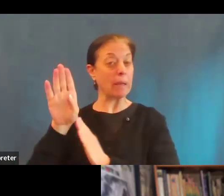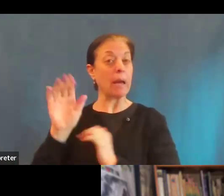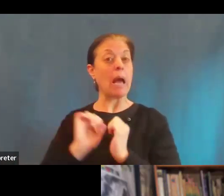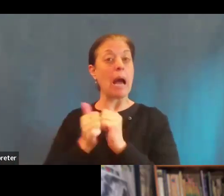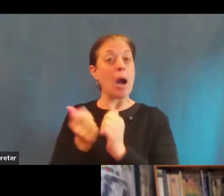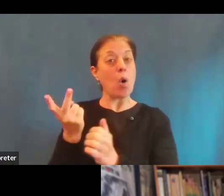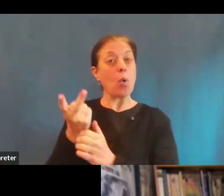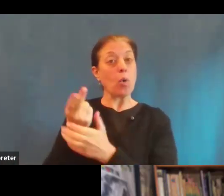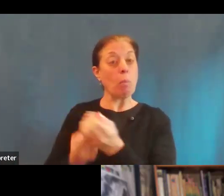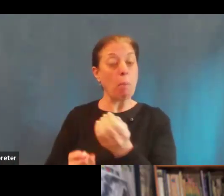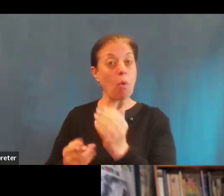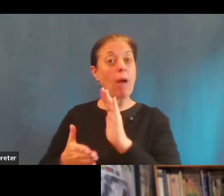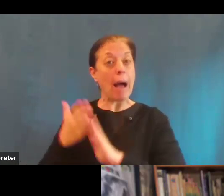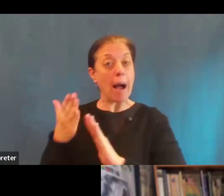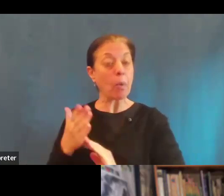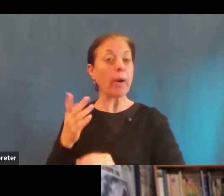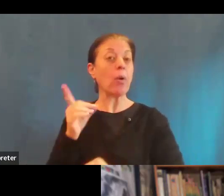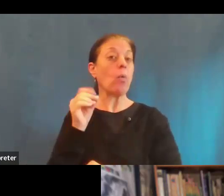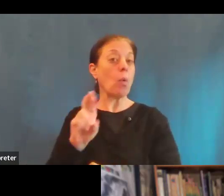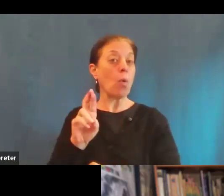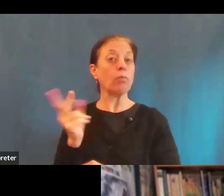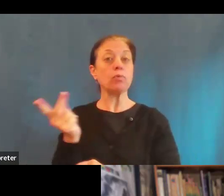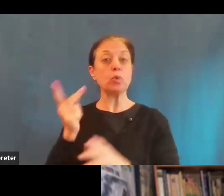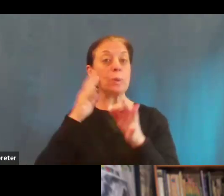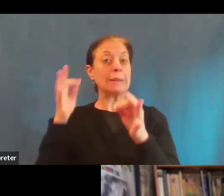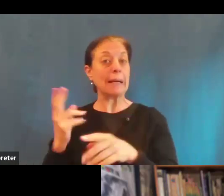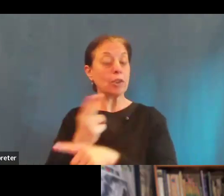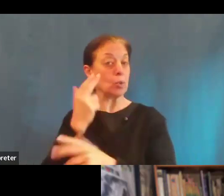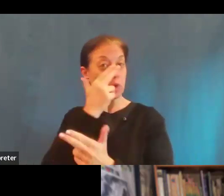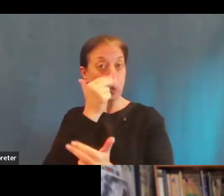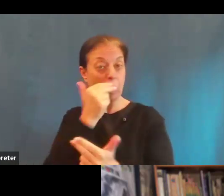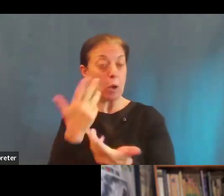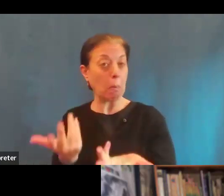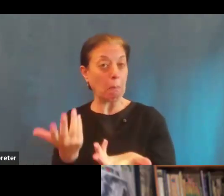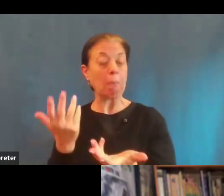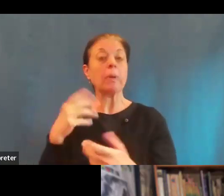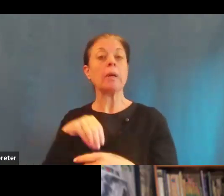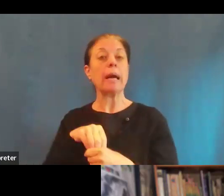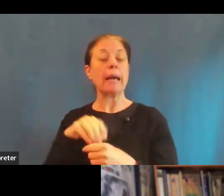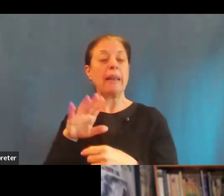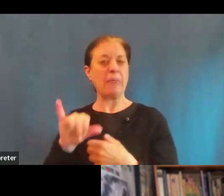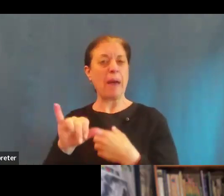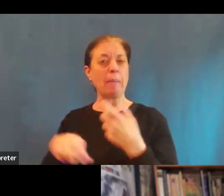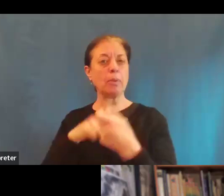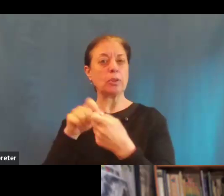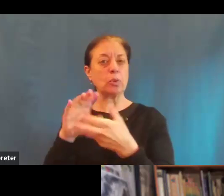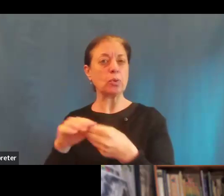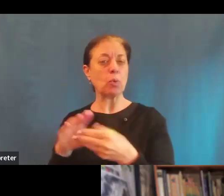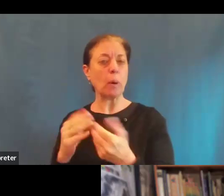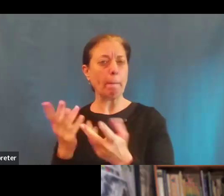you both operate? Did you decide to use the humor in this particular